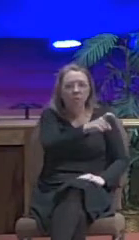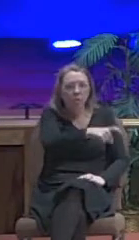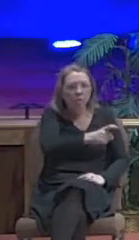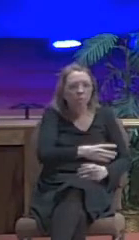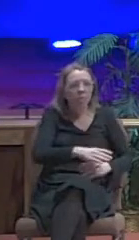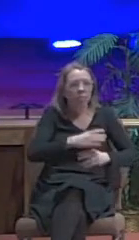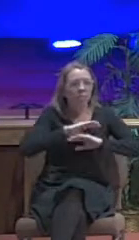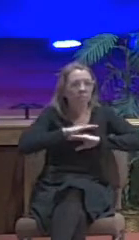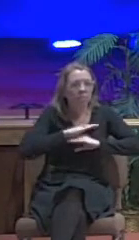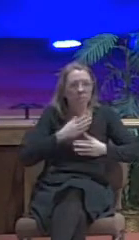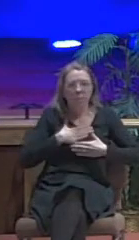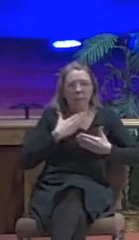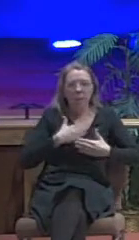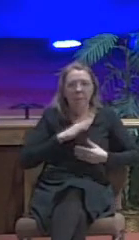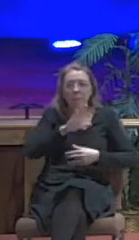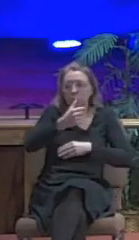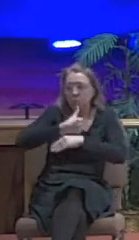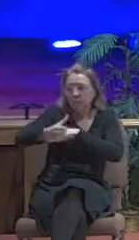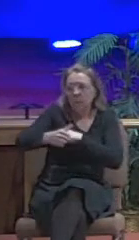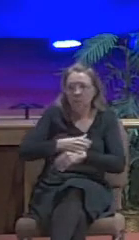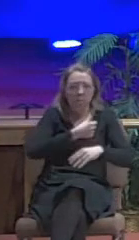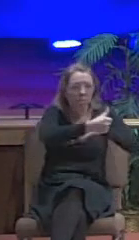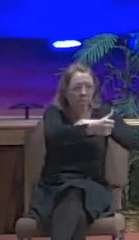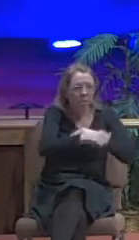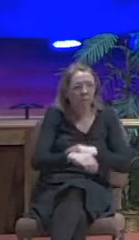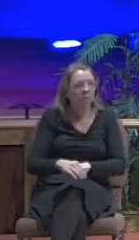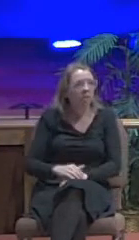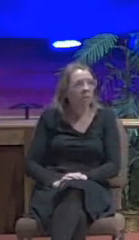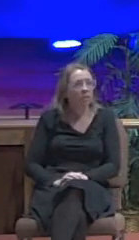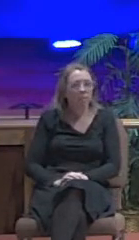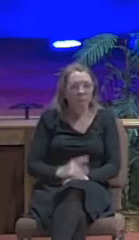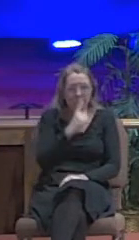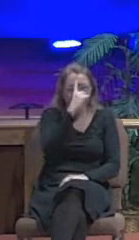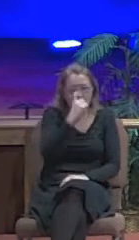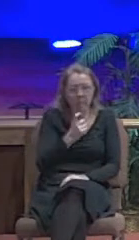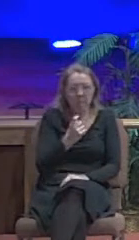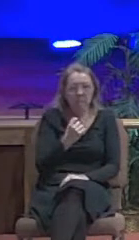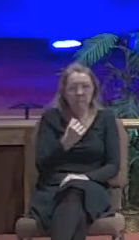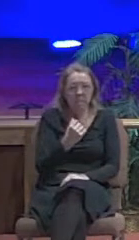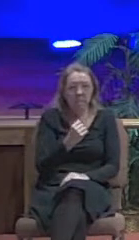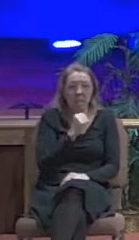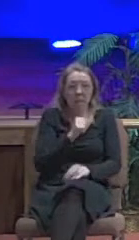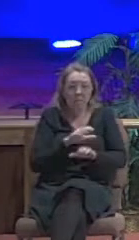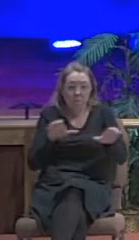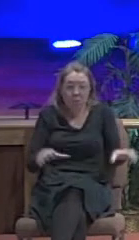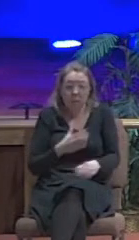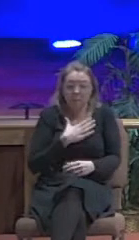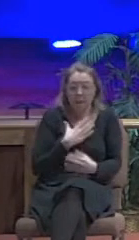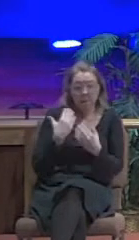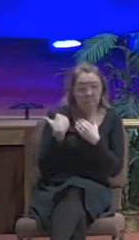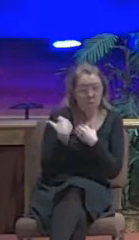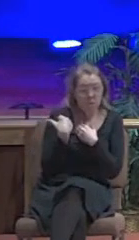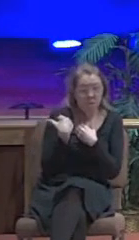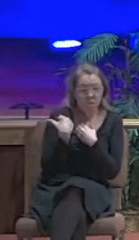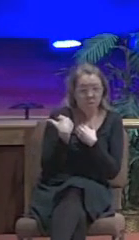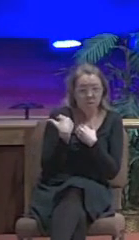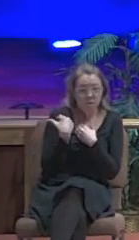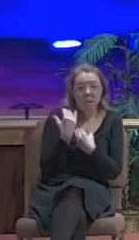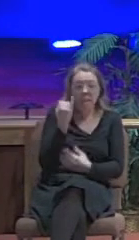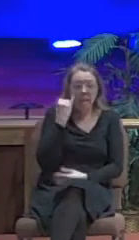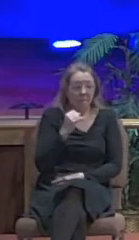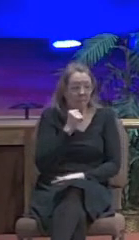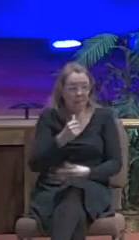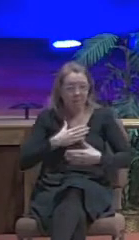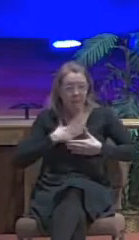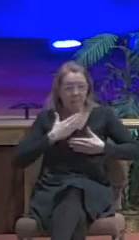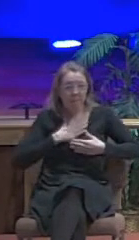Your fault. Because I'm doing my part, and so therefore, if I'm not happy, it's your fault because you're not doing your